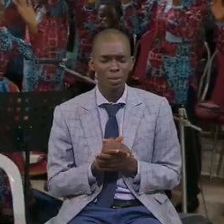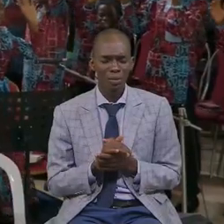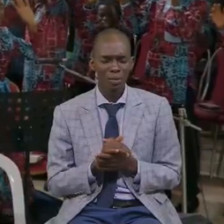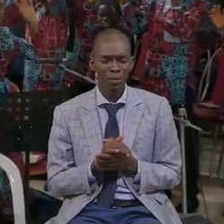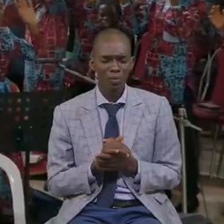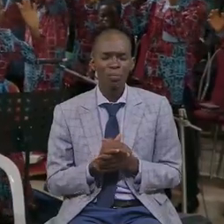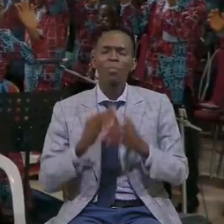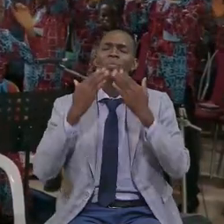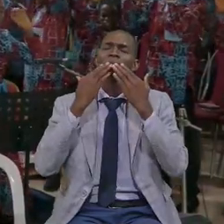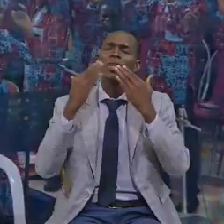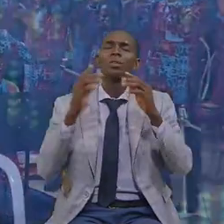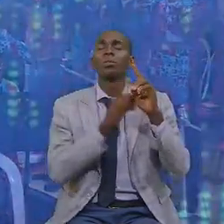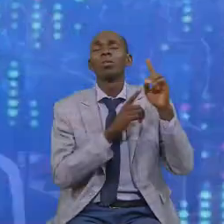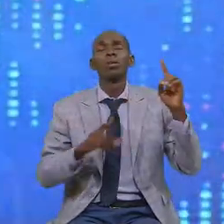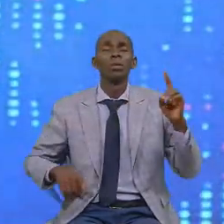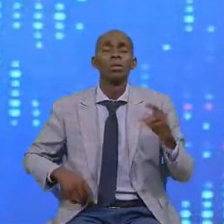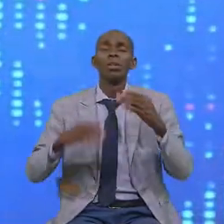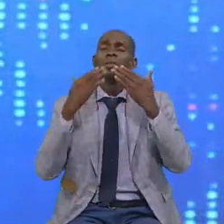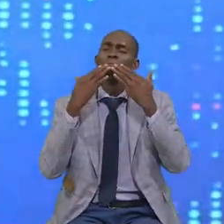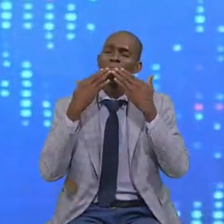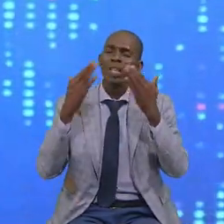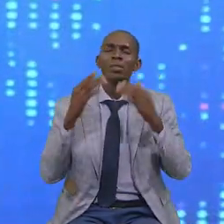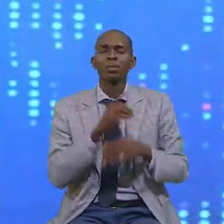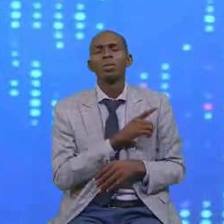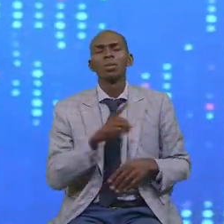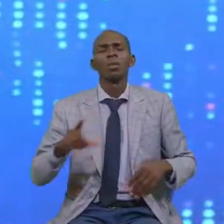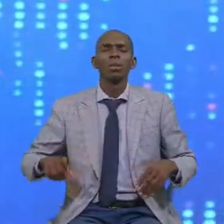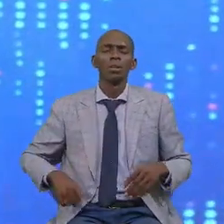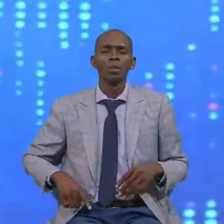Thank you, Lord. Thank you, Lord.